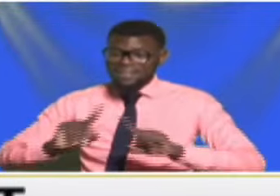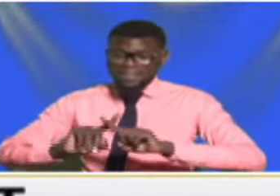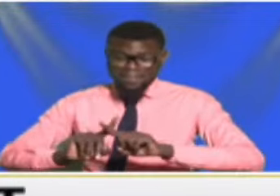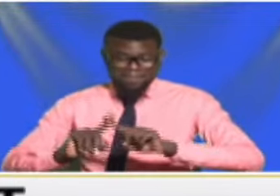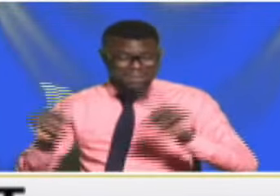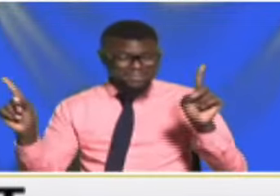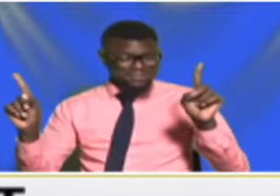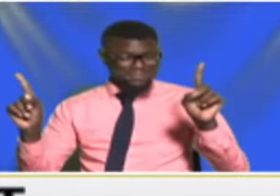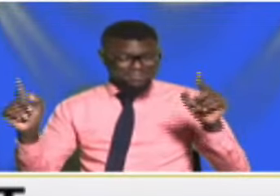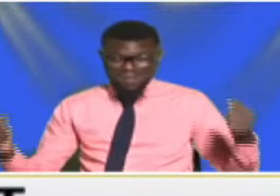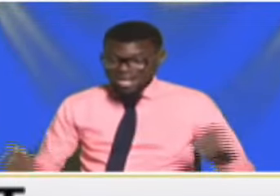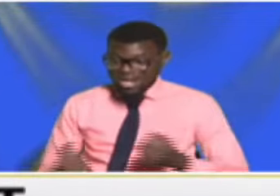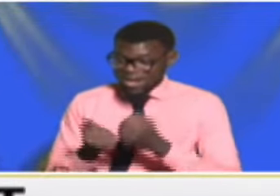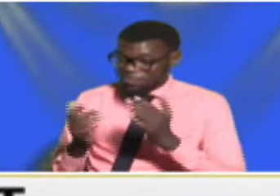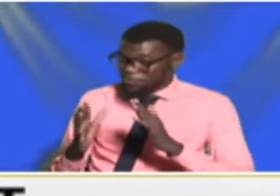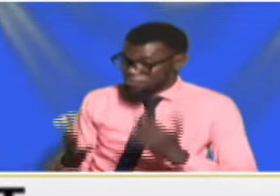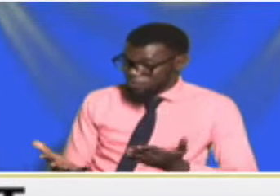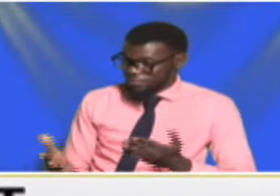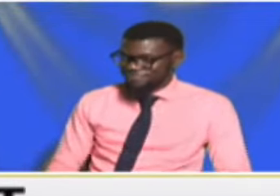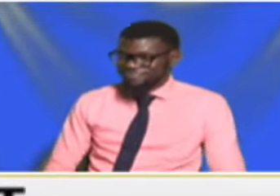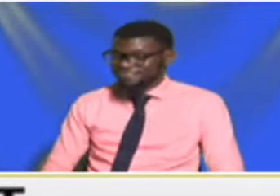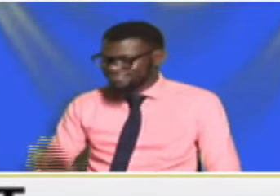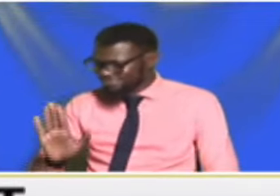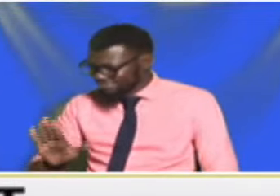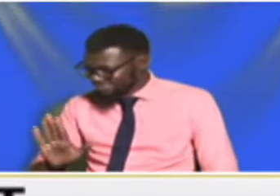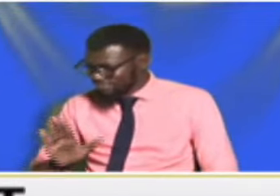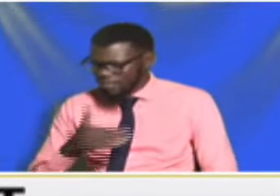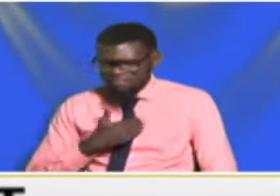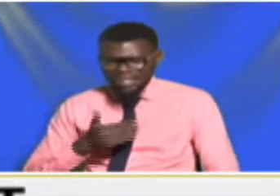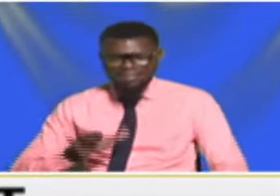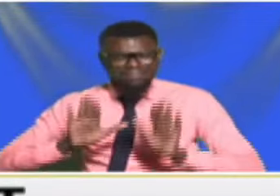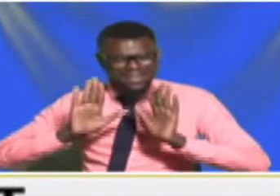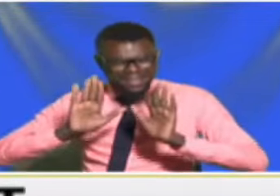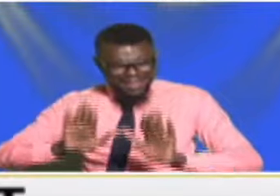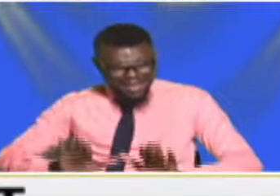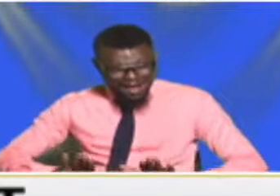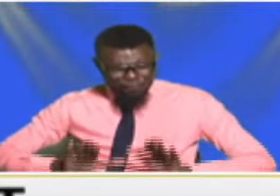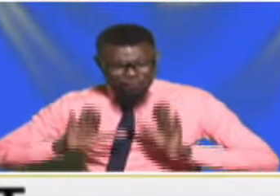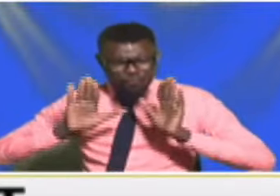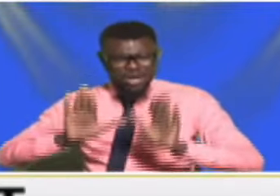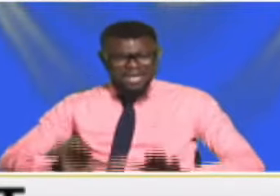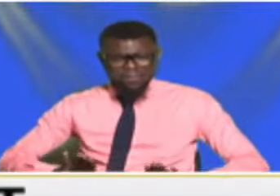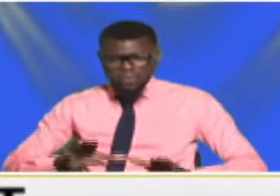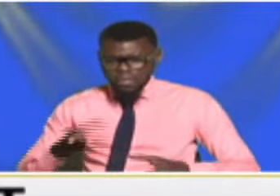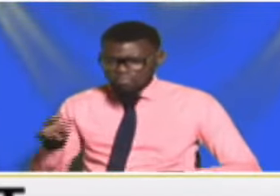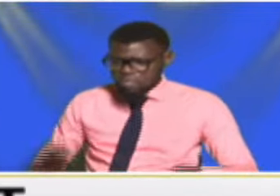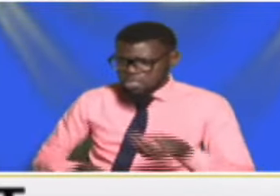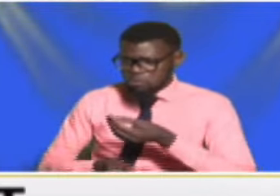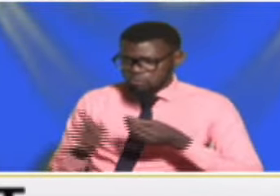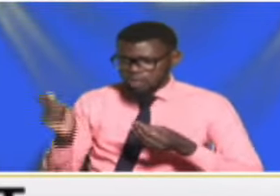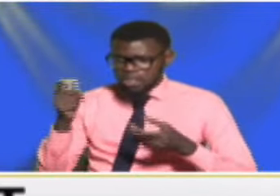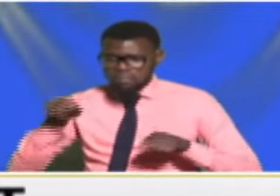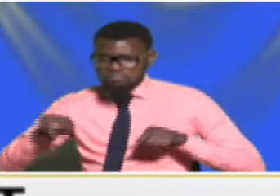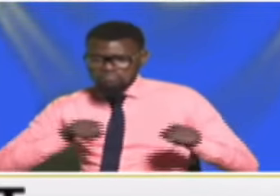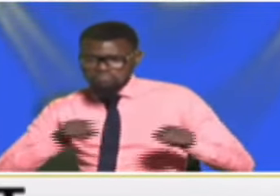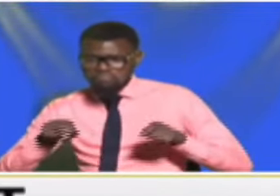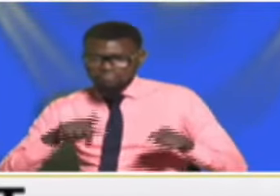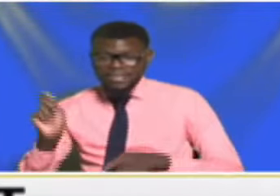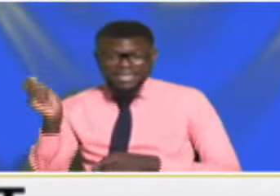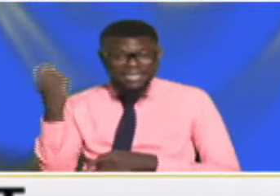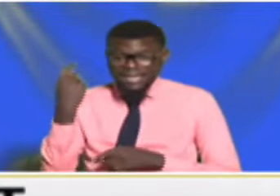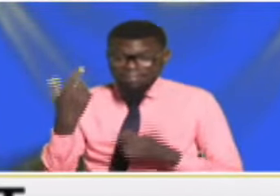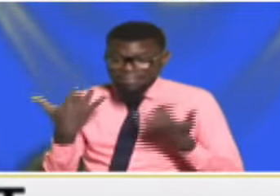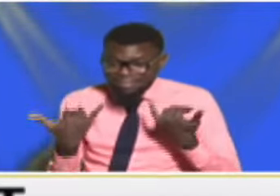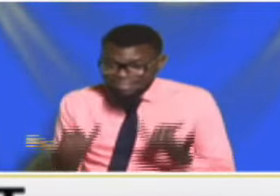me, I have carefully managed the economy of Kenya. Kenya is not among the